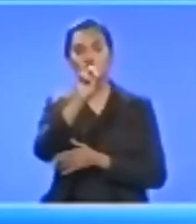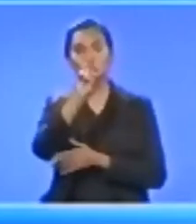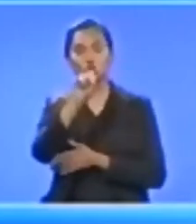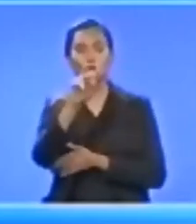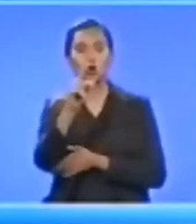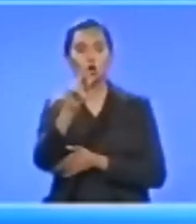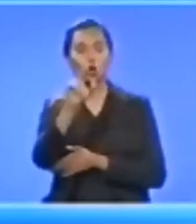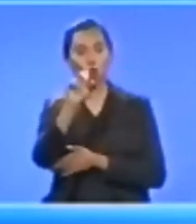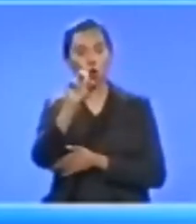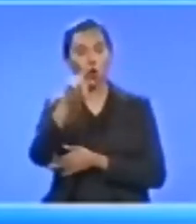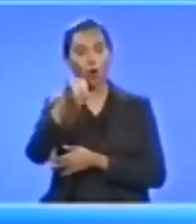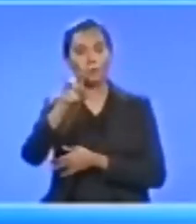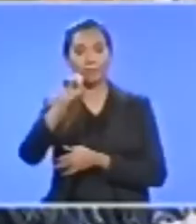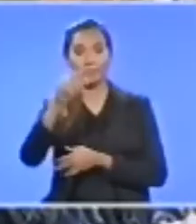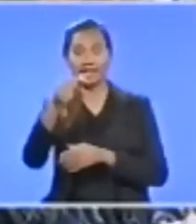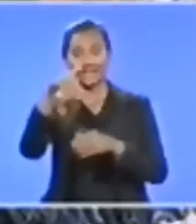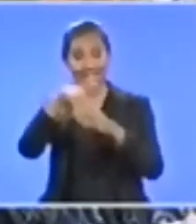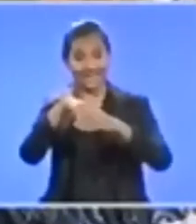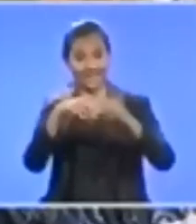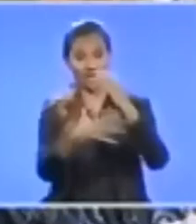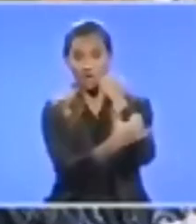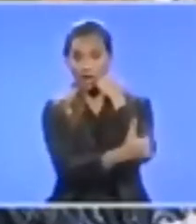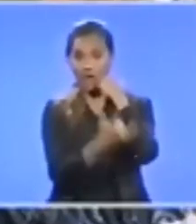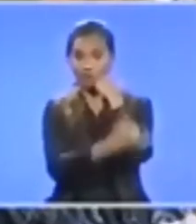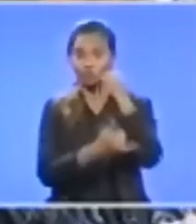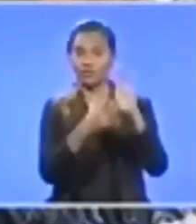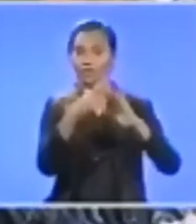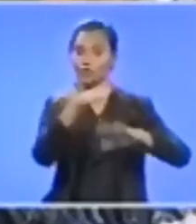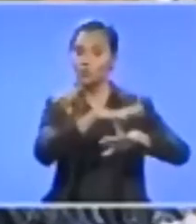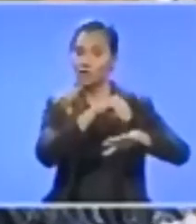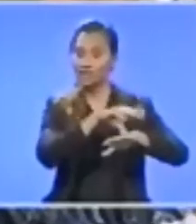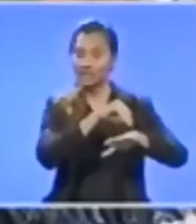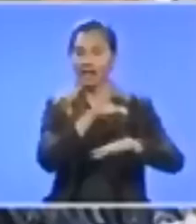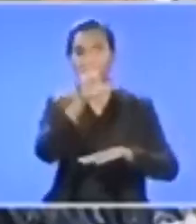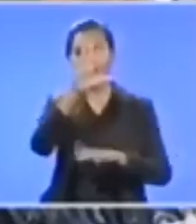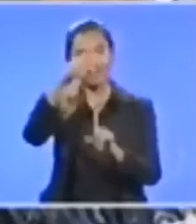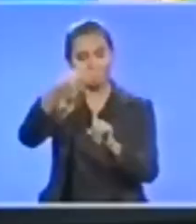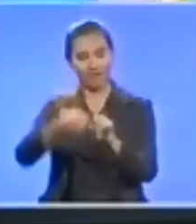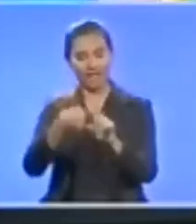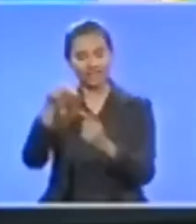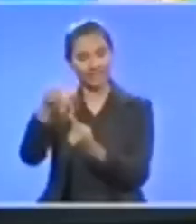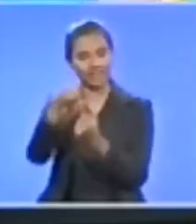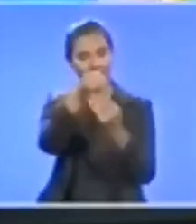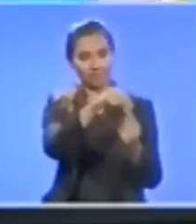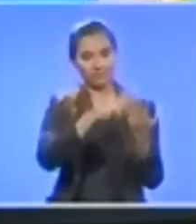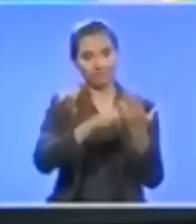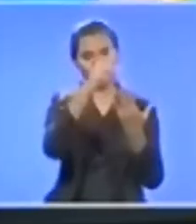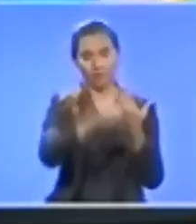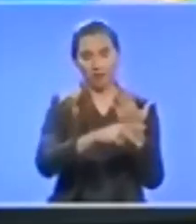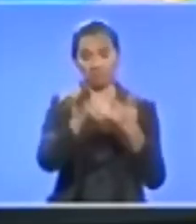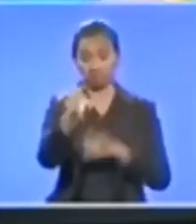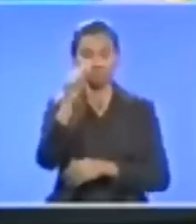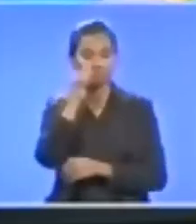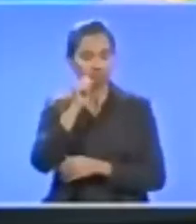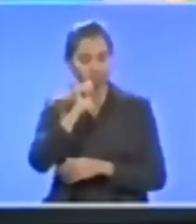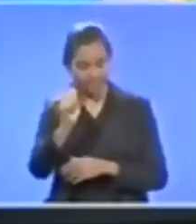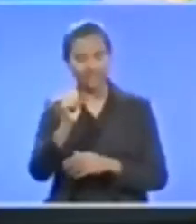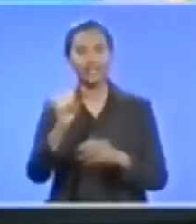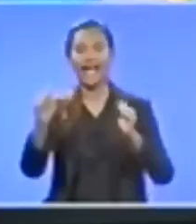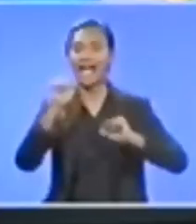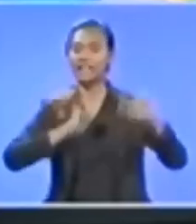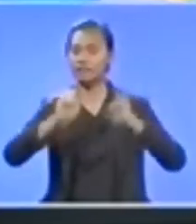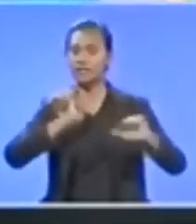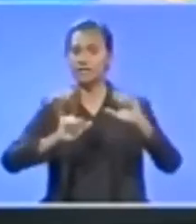on a 5-month attachment program. Hui Sien has been actively involved in community